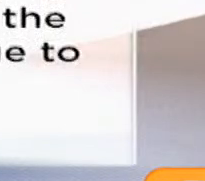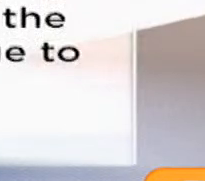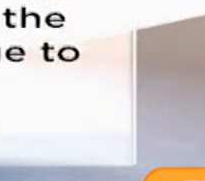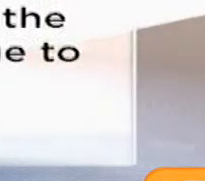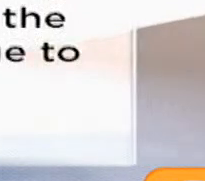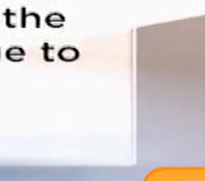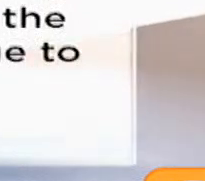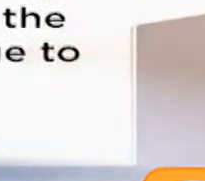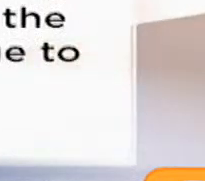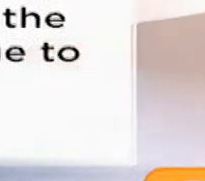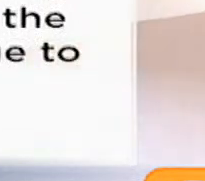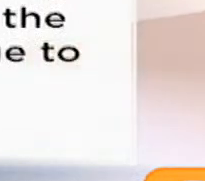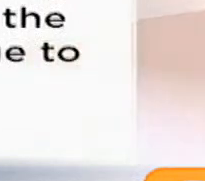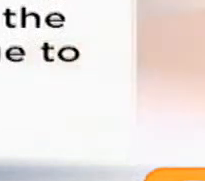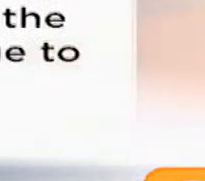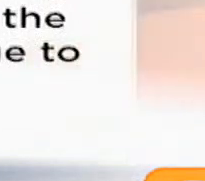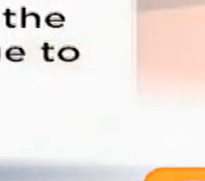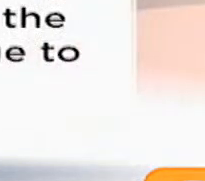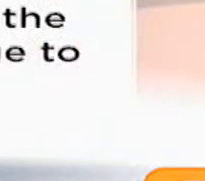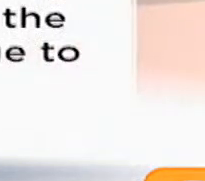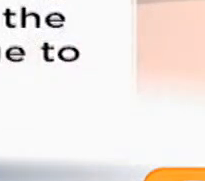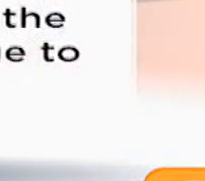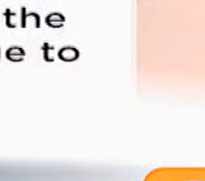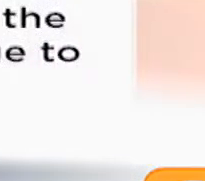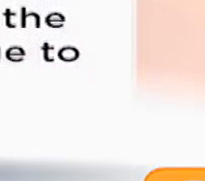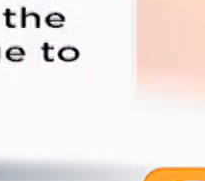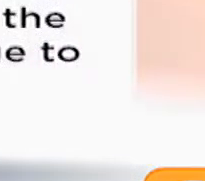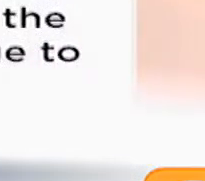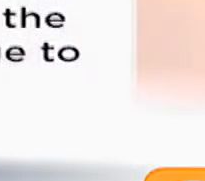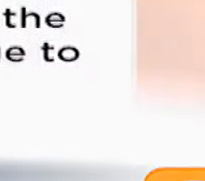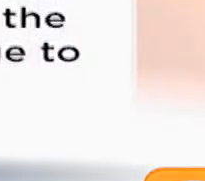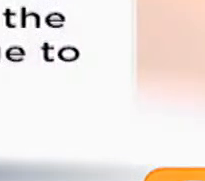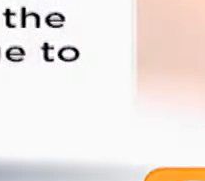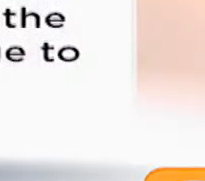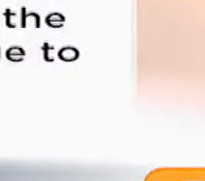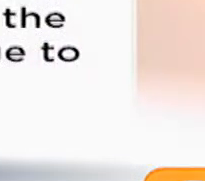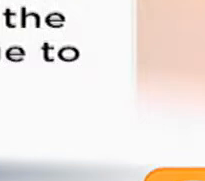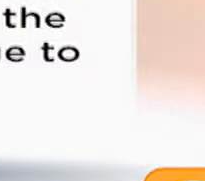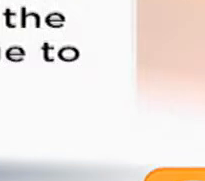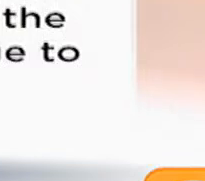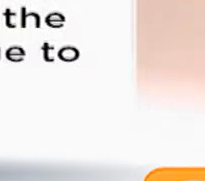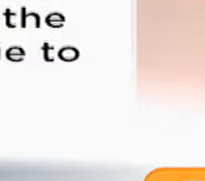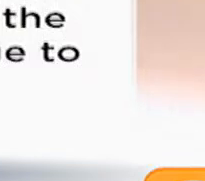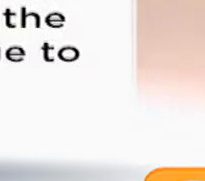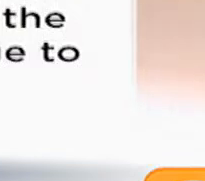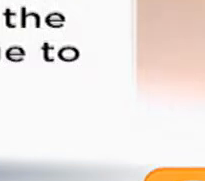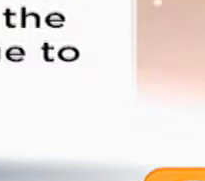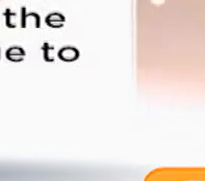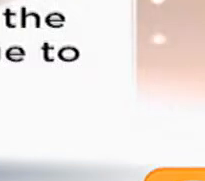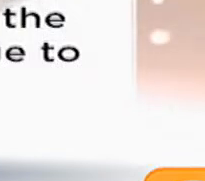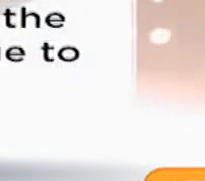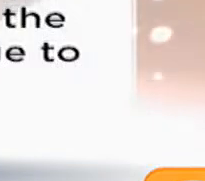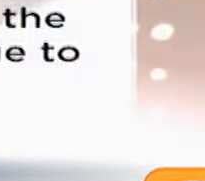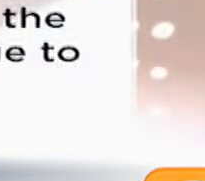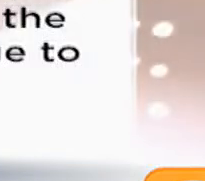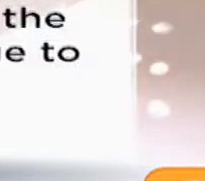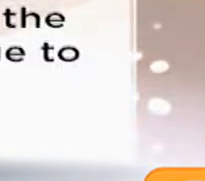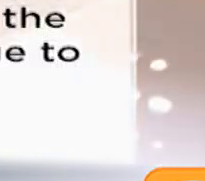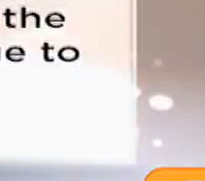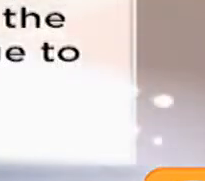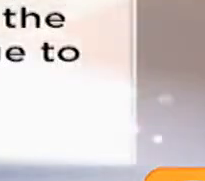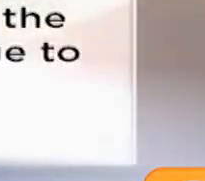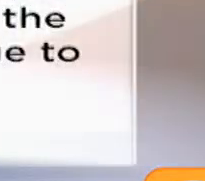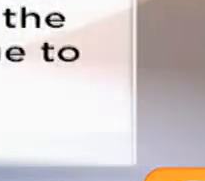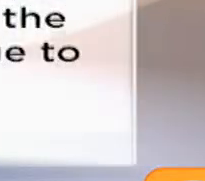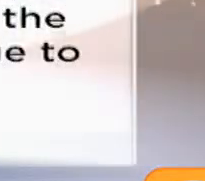CBC is a golden ring on a pig's note. It is a beautiful curriculum for the rich, but a terrible one for the poor. The difference between